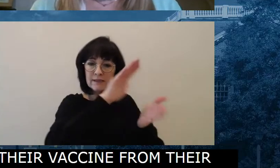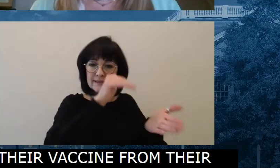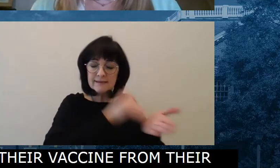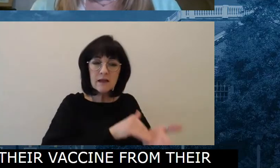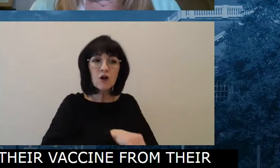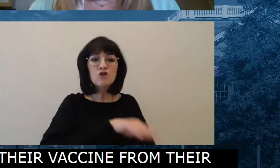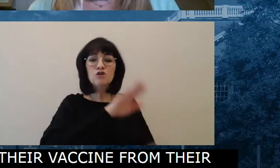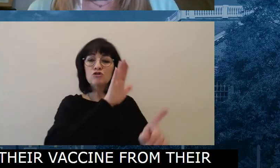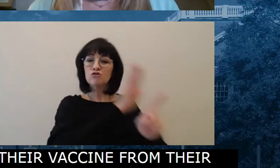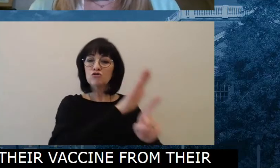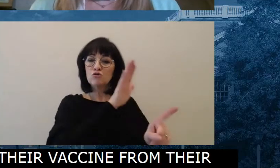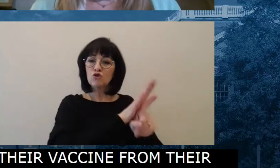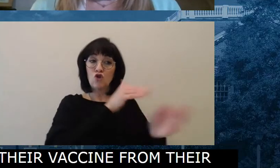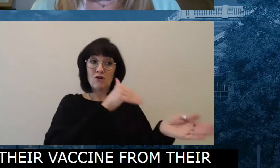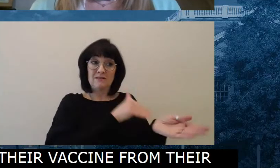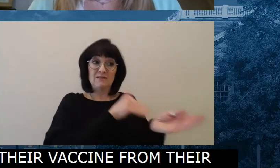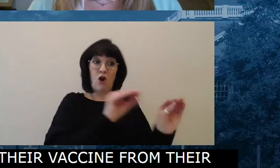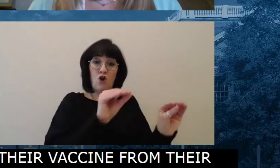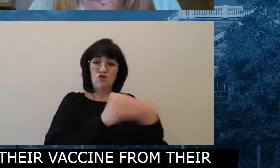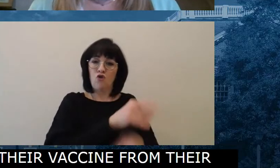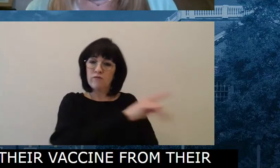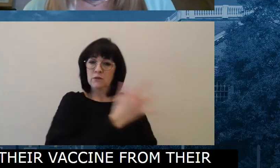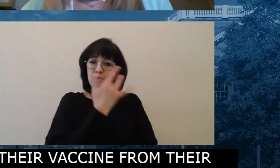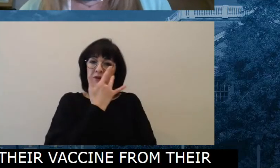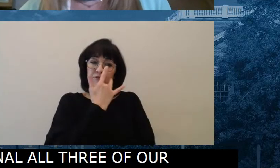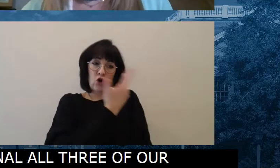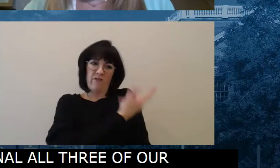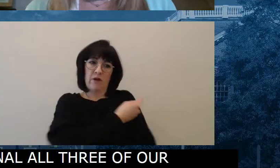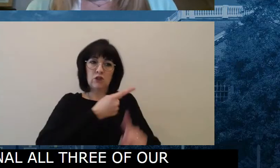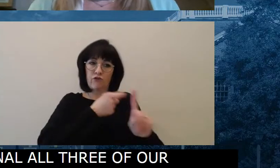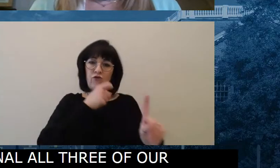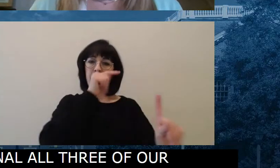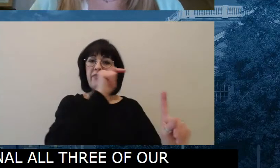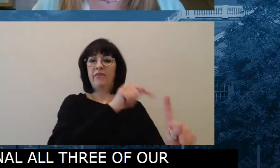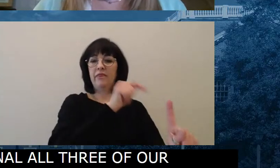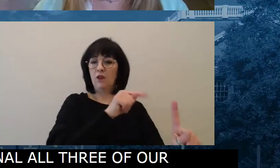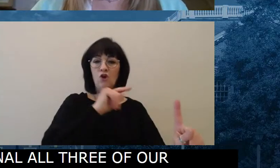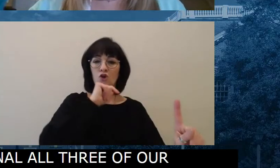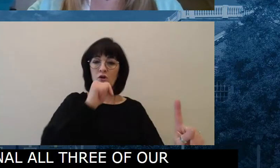to be receiving vaccine from the federal pharmacy program. And so